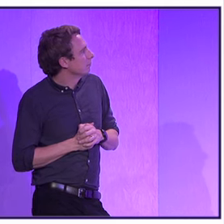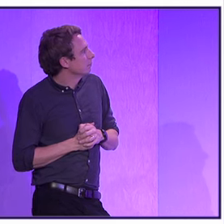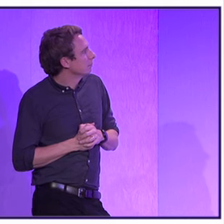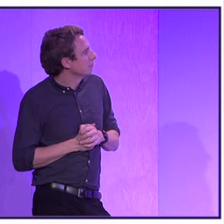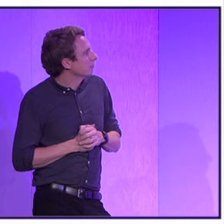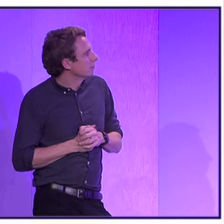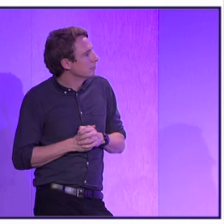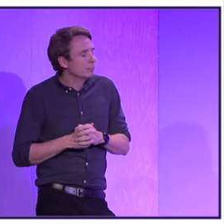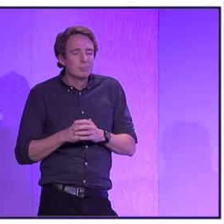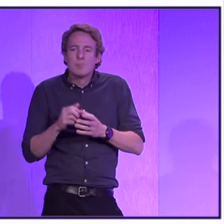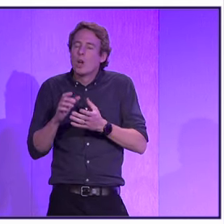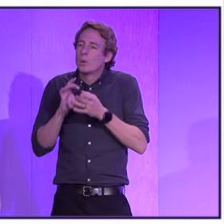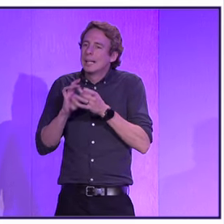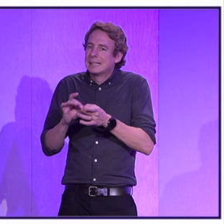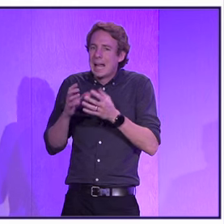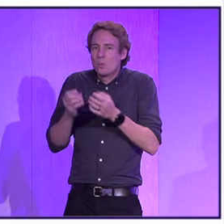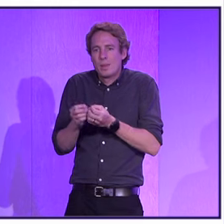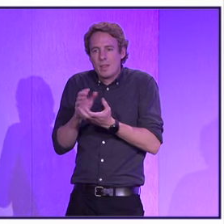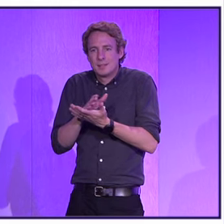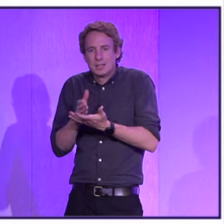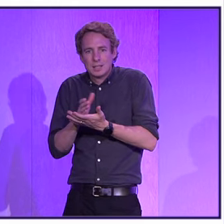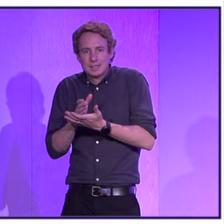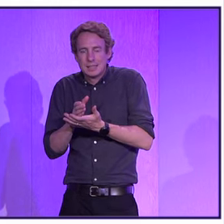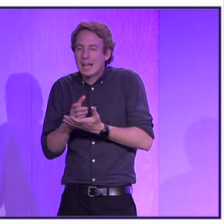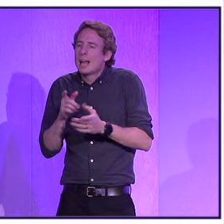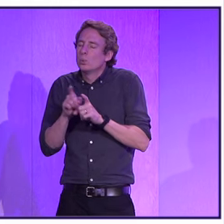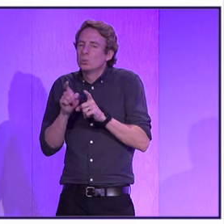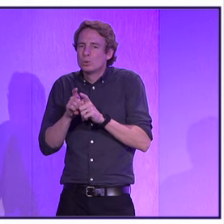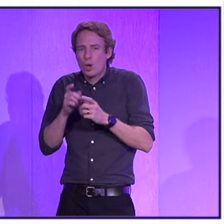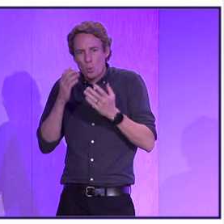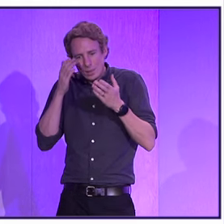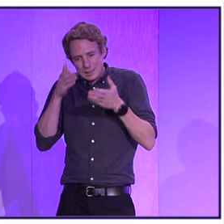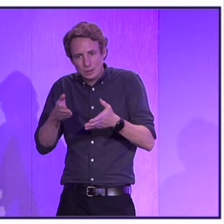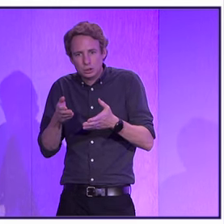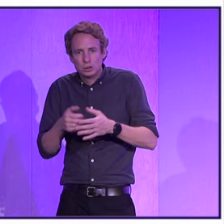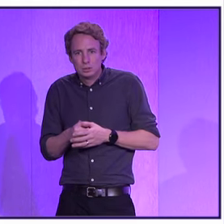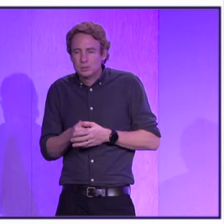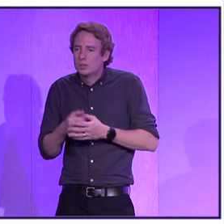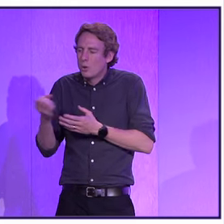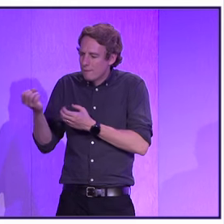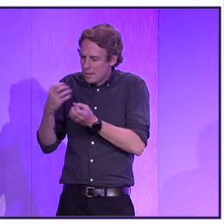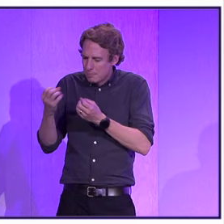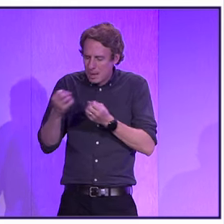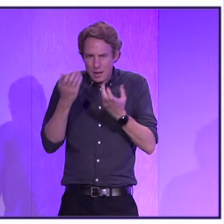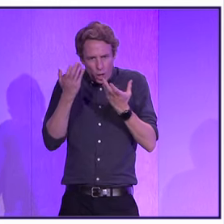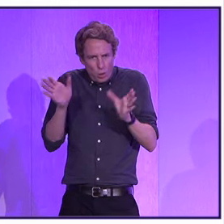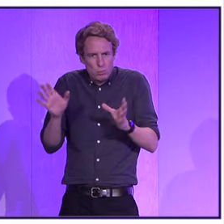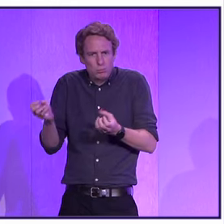Engaging with uncertainty and paying attention. So being open to the feedback that's all around